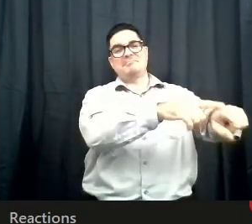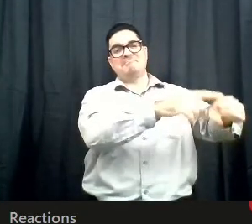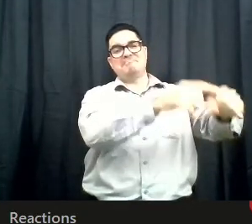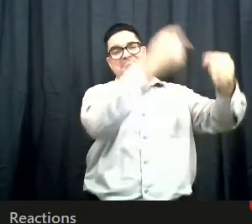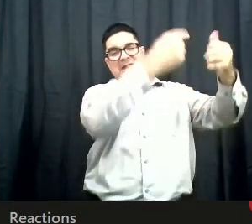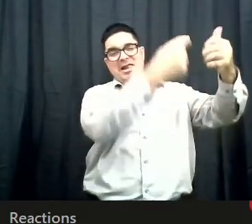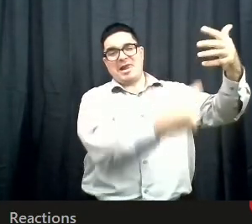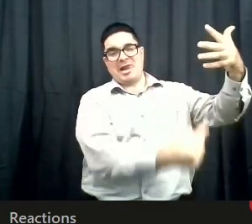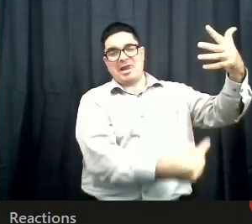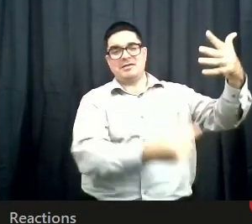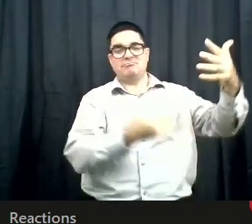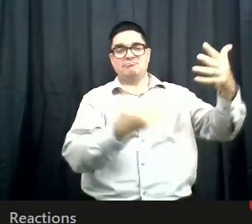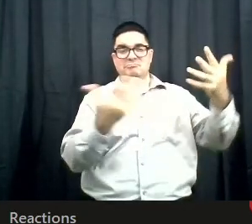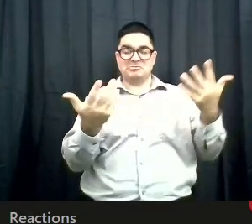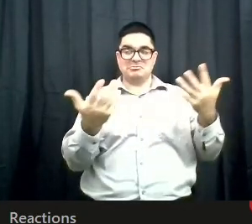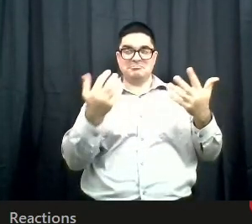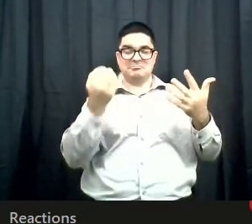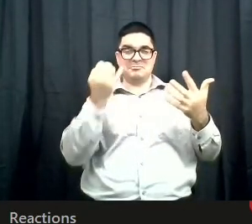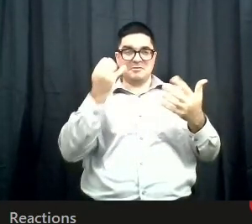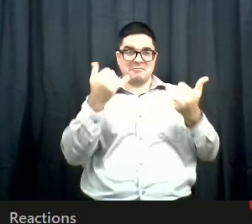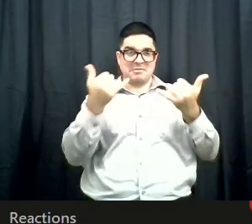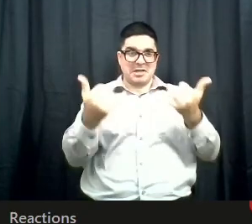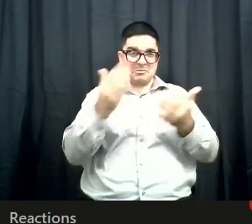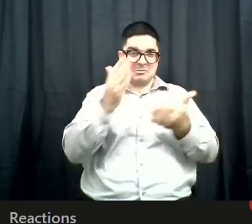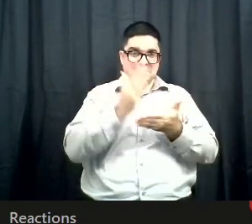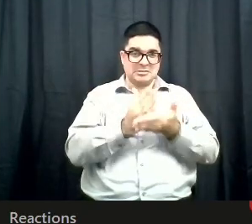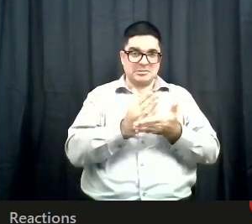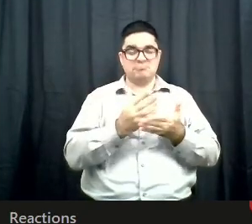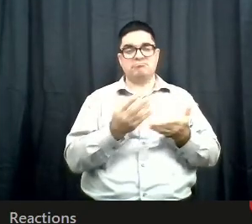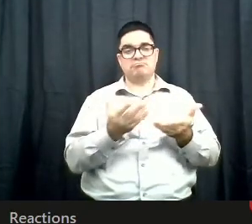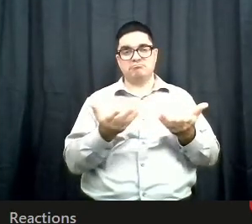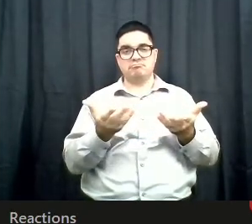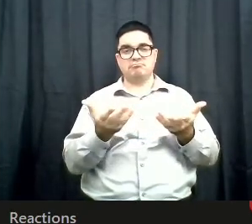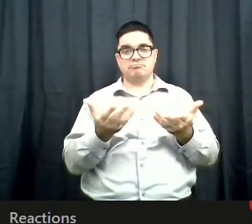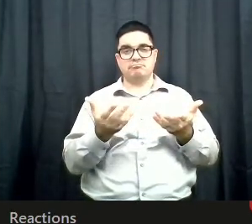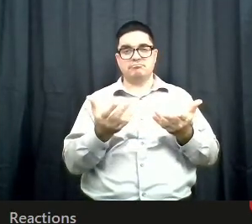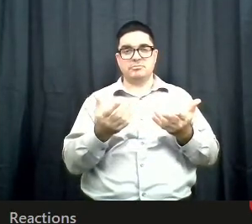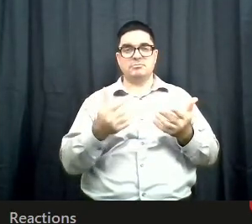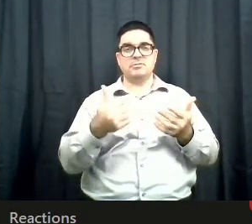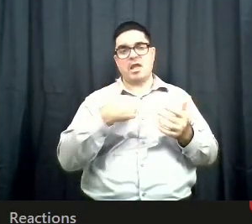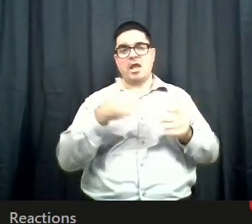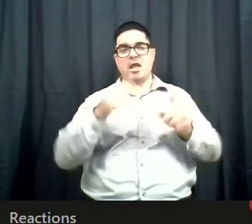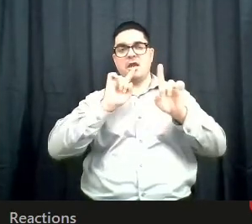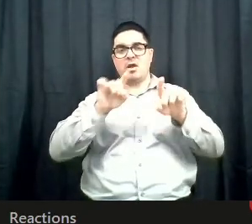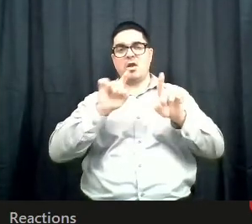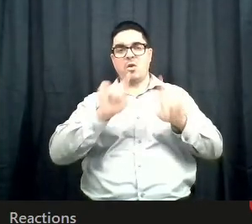bring this to an end, I will just have to post the questions online.